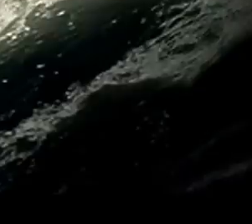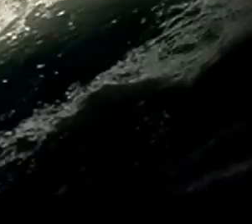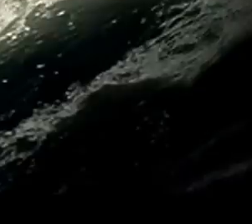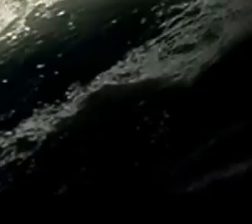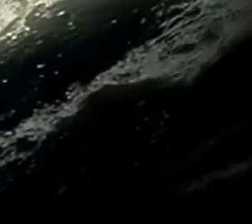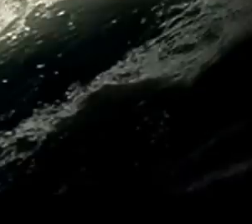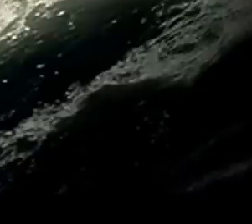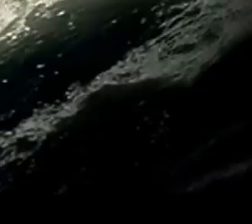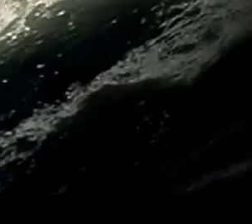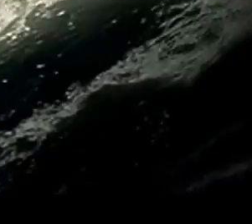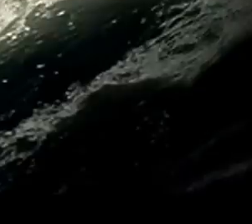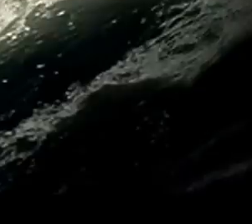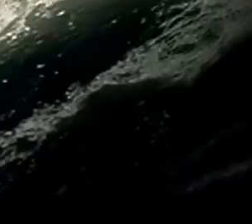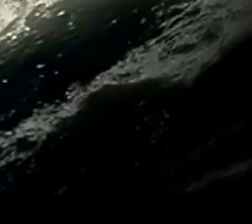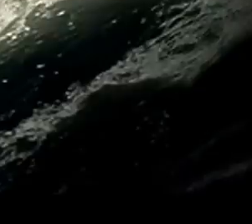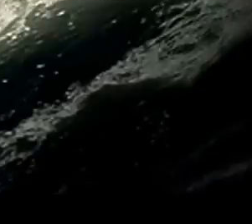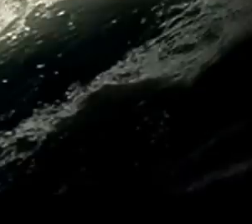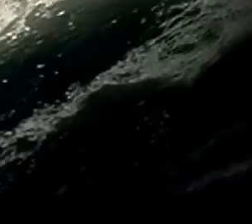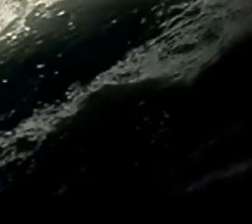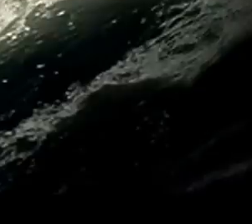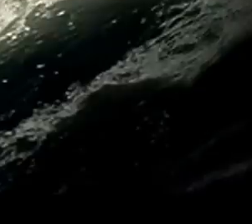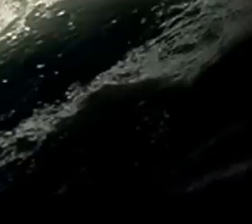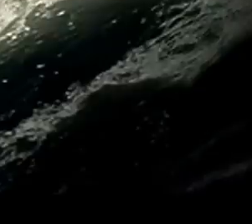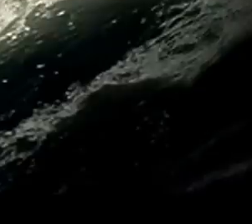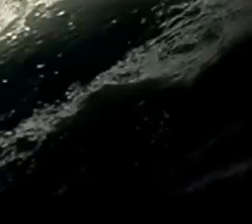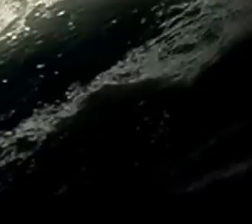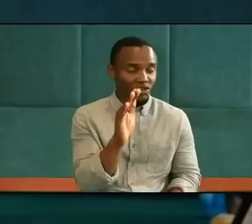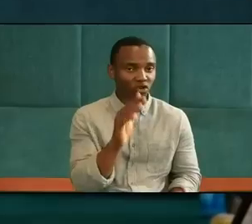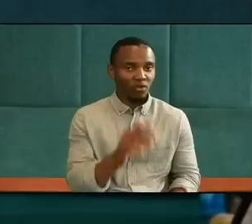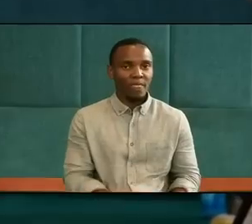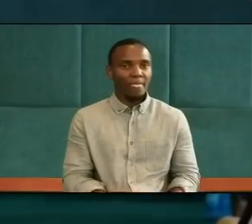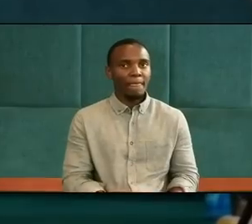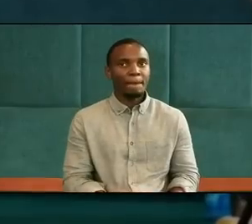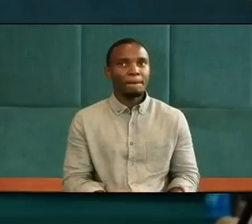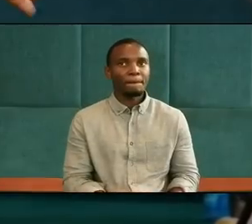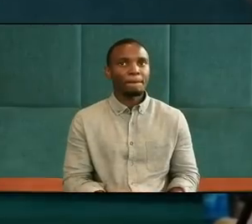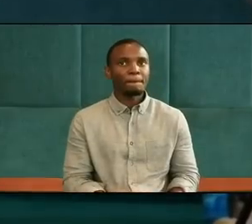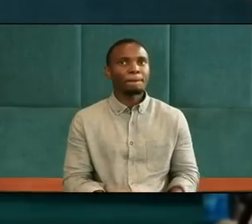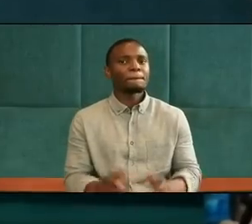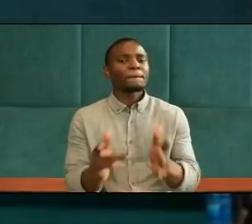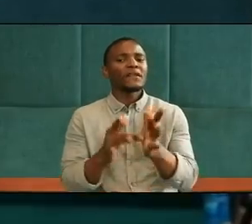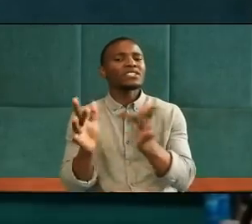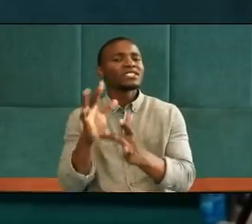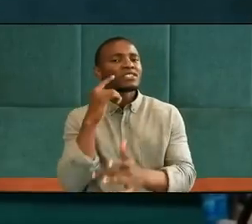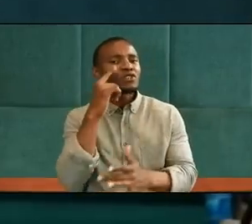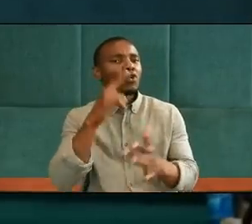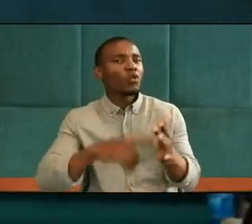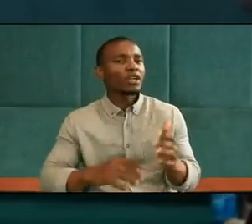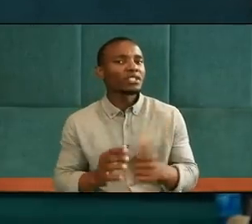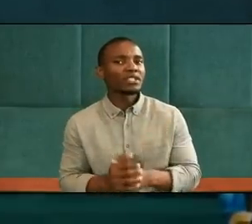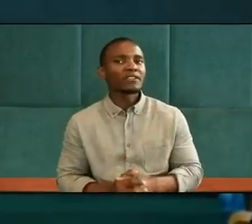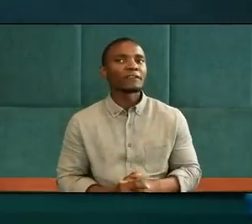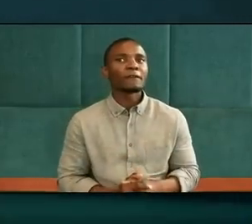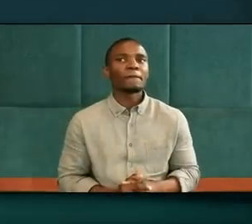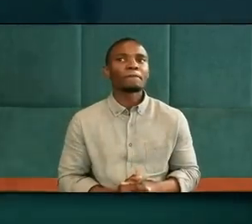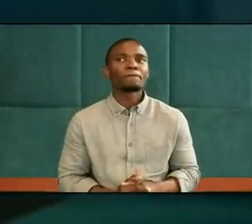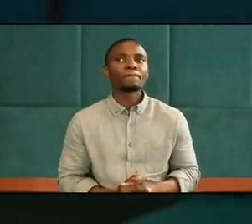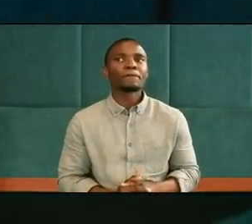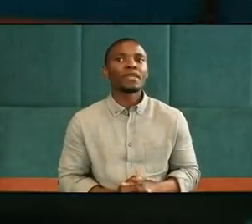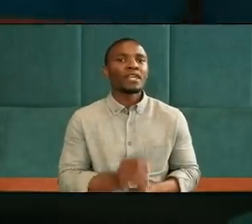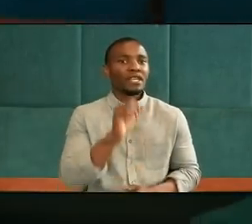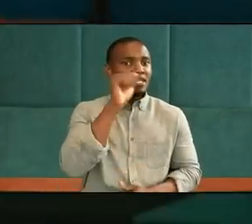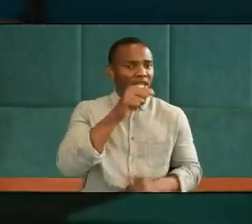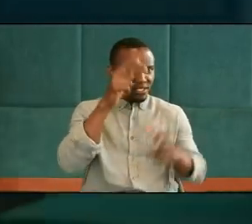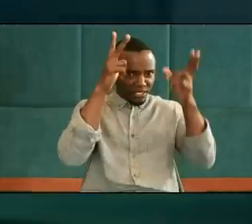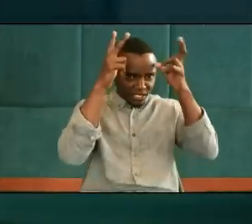in Peter that Peter didn't even see in himself. Oh, what did Jesus say? Even though the devil tried